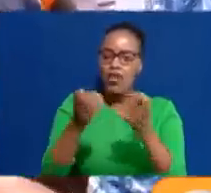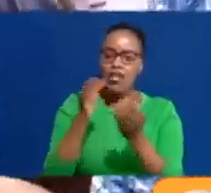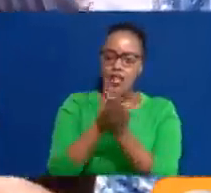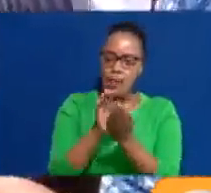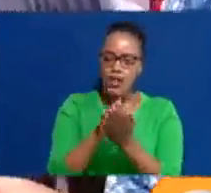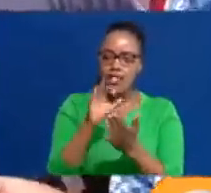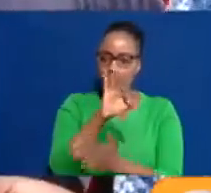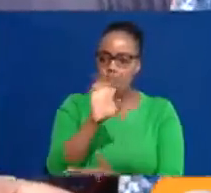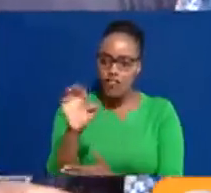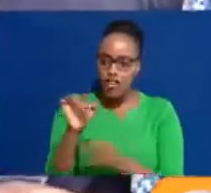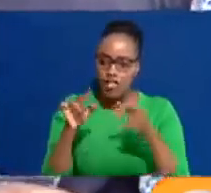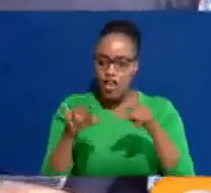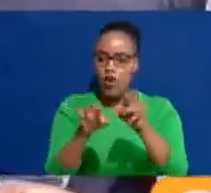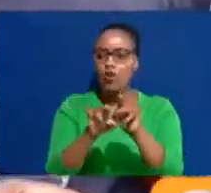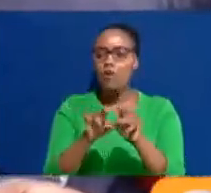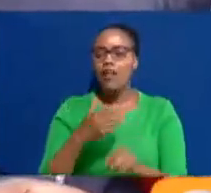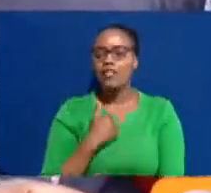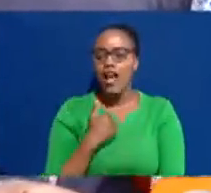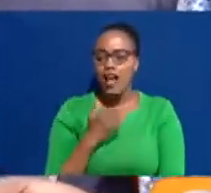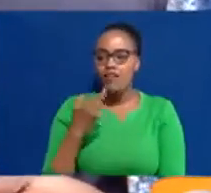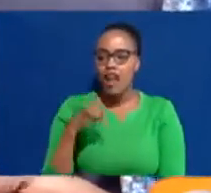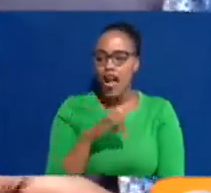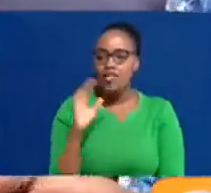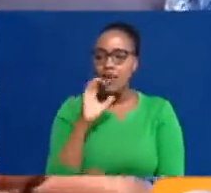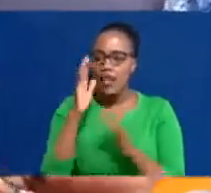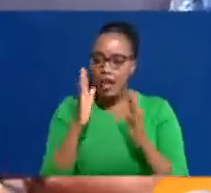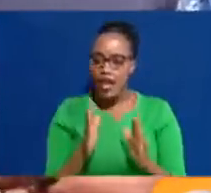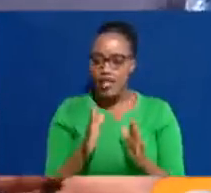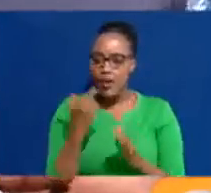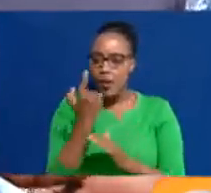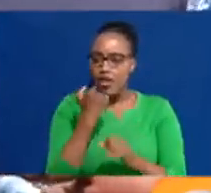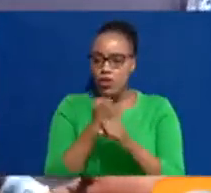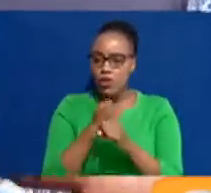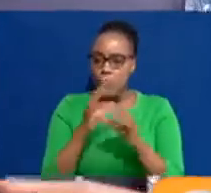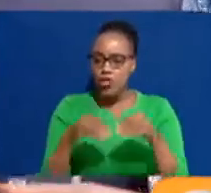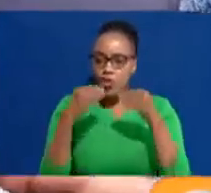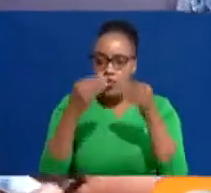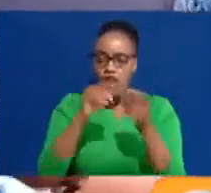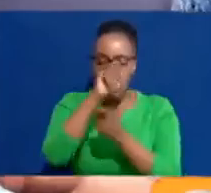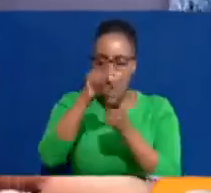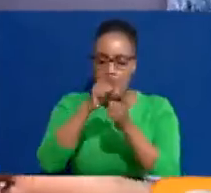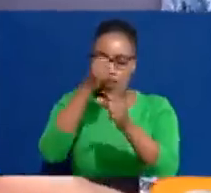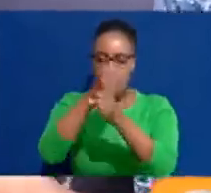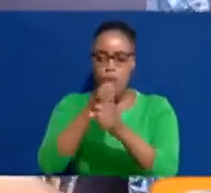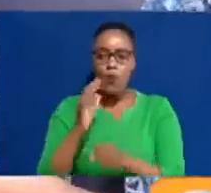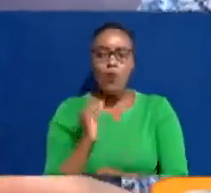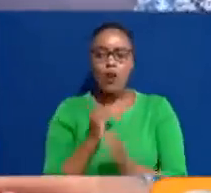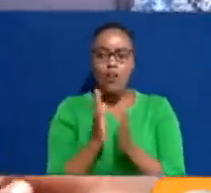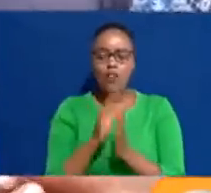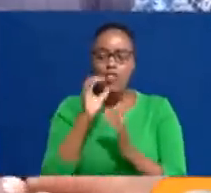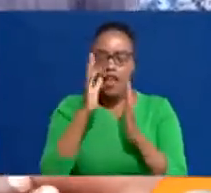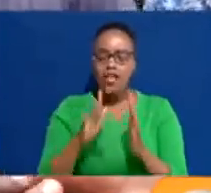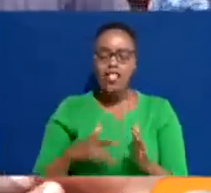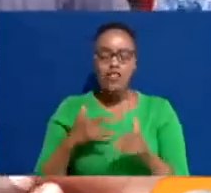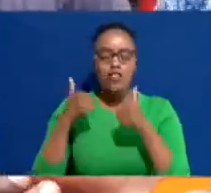kwa clients, hatutaki bad blood between sisi na clients. All we want to do is to deliver our perfect, kazi yetu perfect, na client pia afike